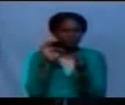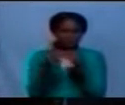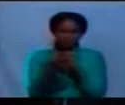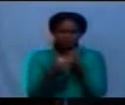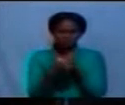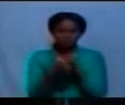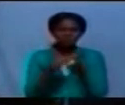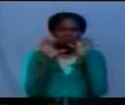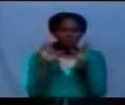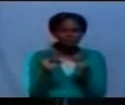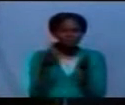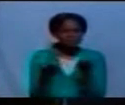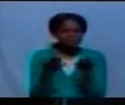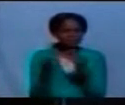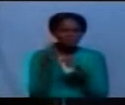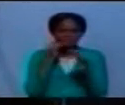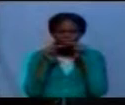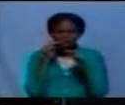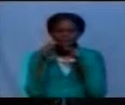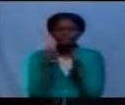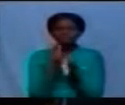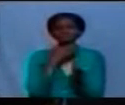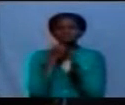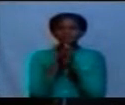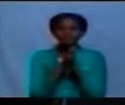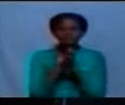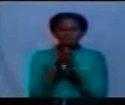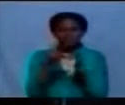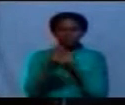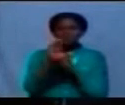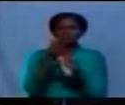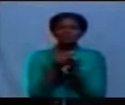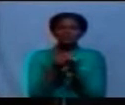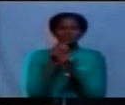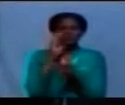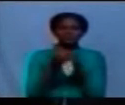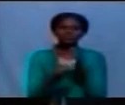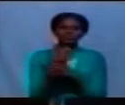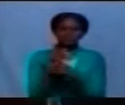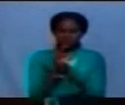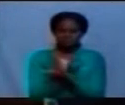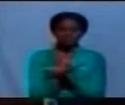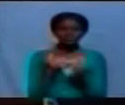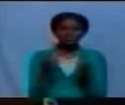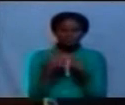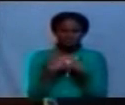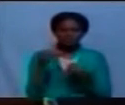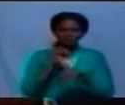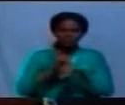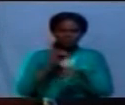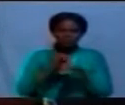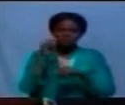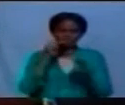account, negotiate a very good interest rate, then your money will grow. Do Zambians have an opportunity to